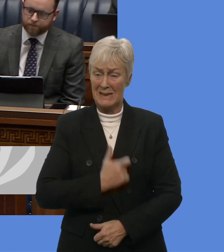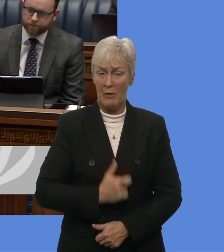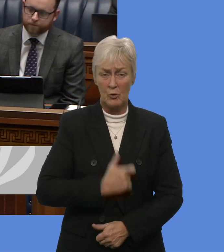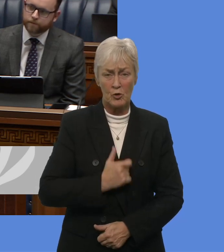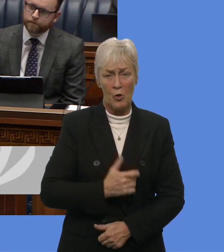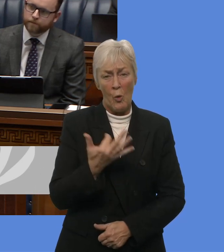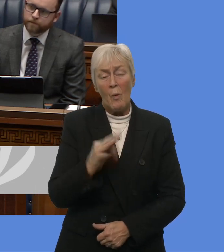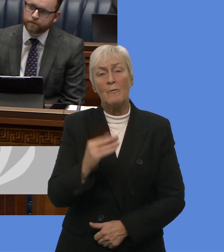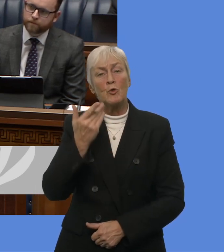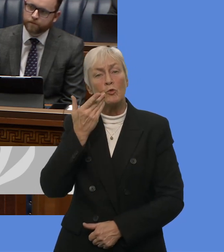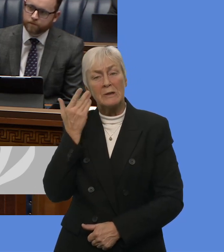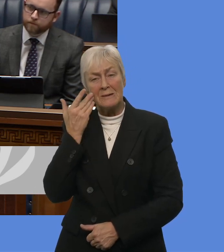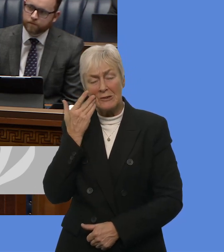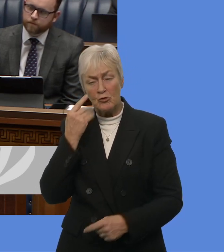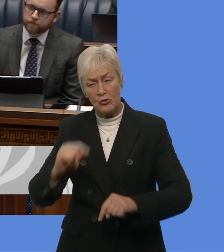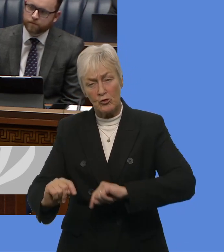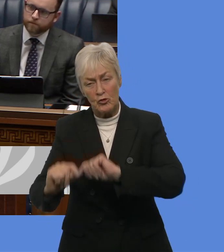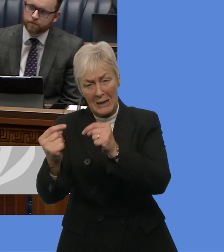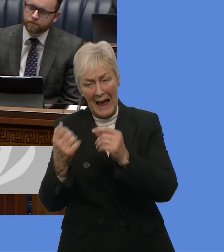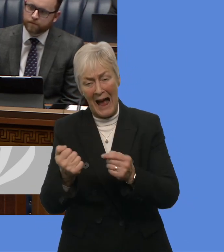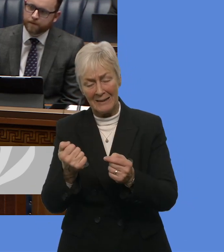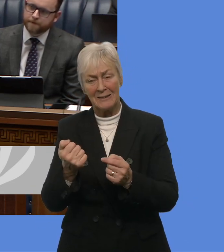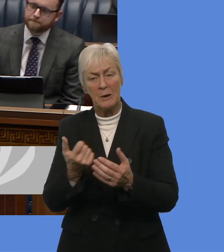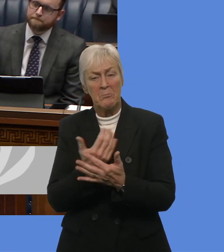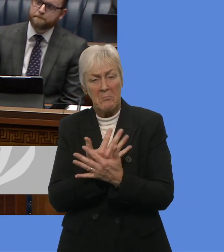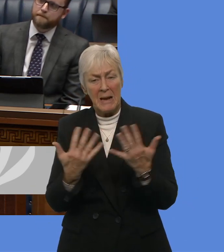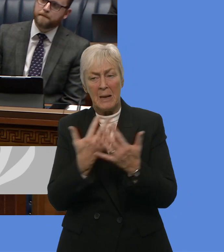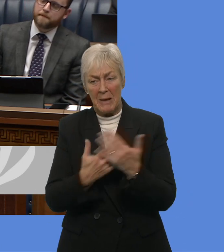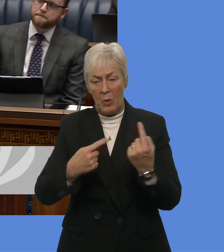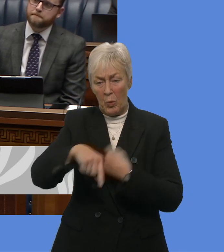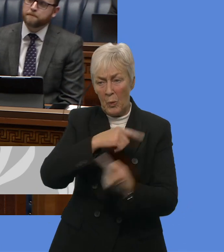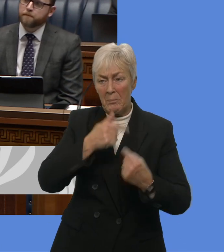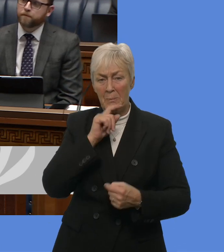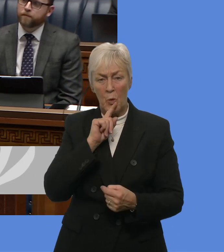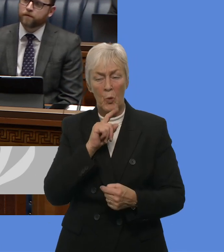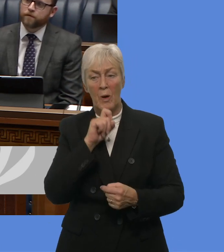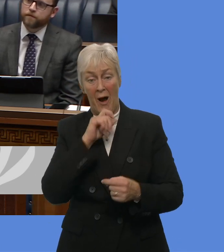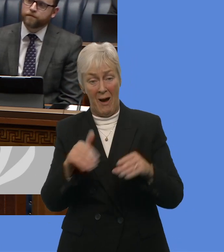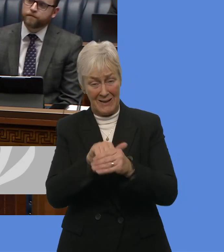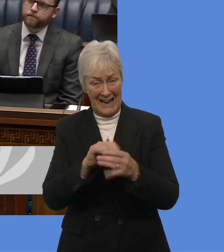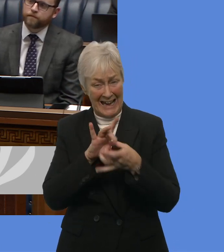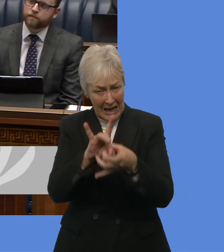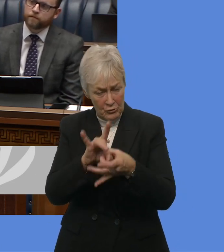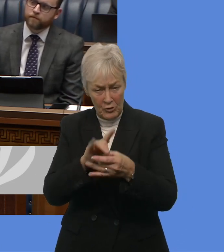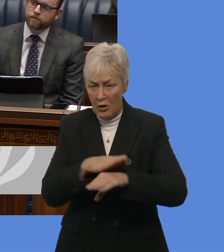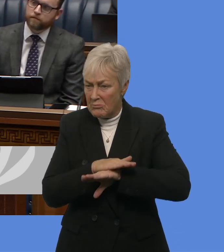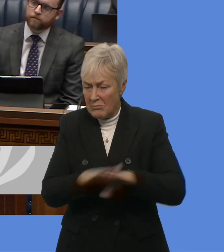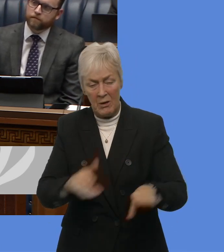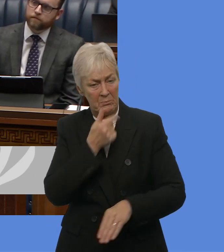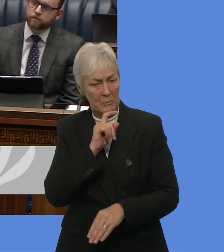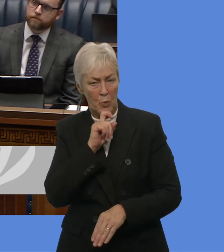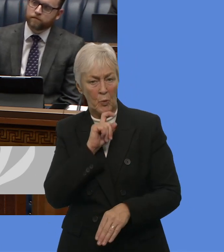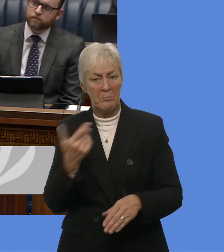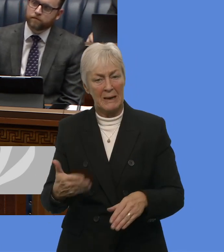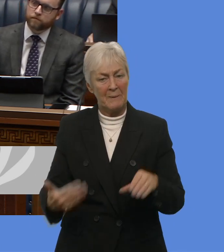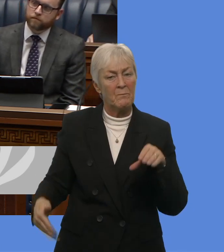of recent challenges that we've had on the streets is that many of those people who were engaged in that were not people who were involved in some